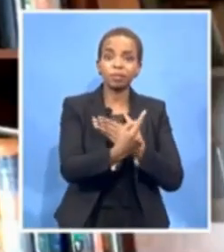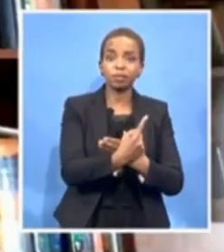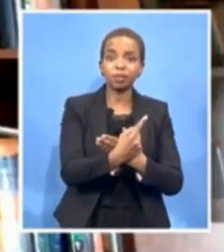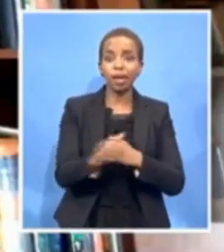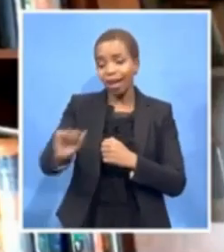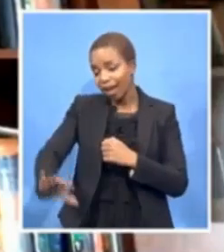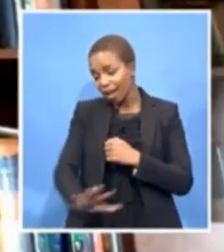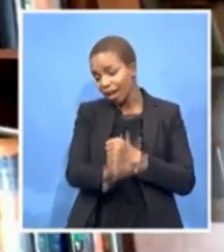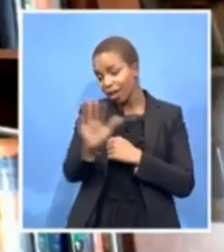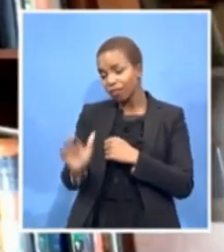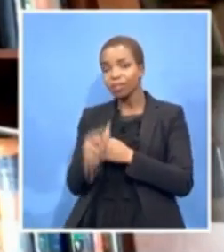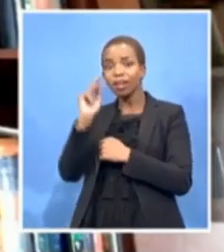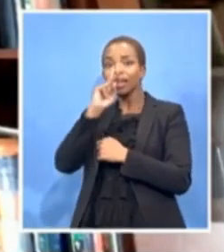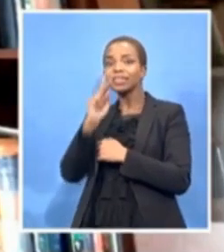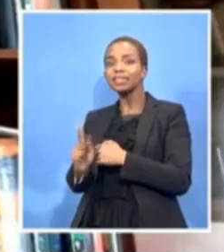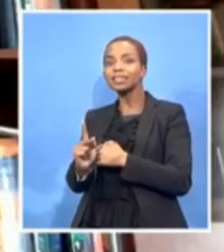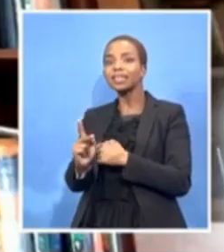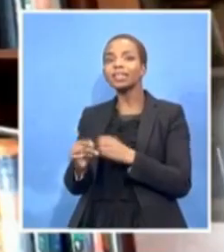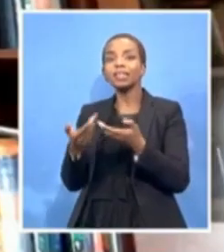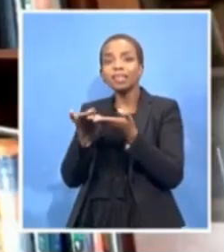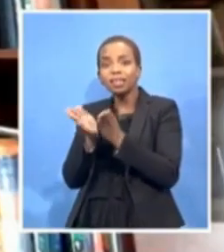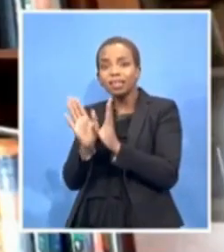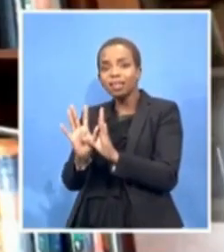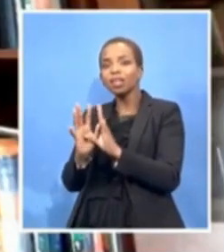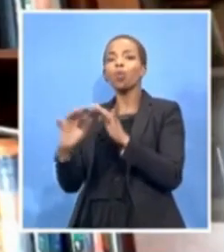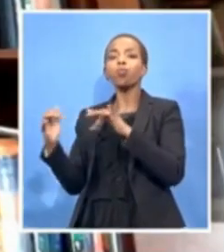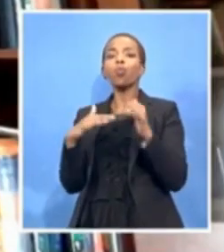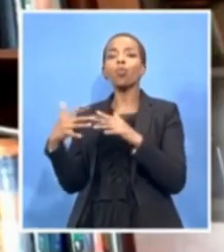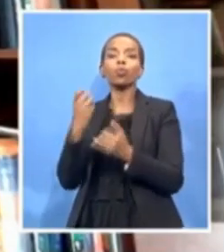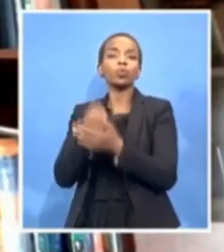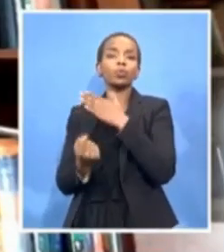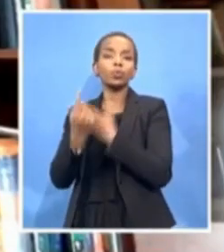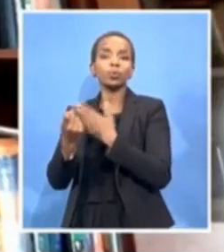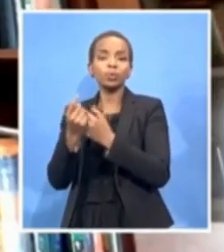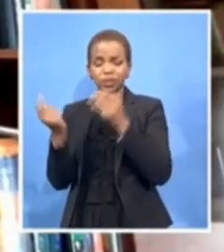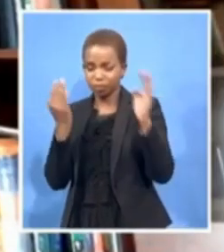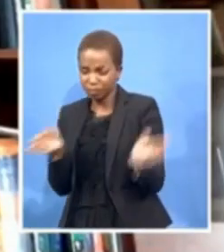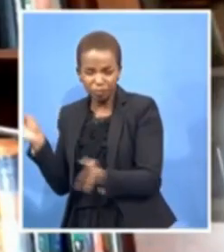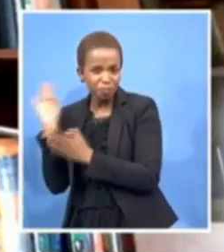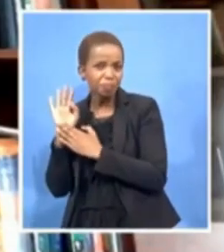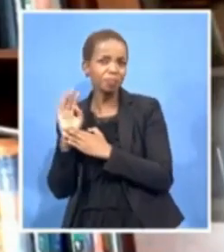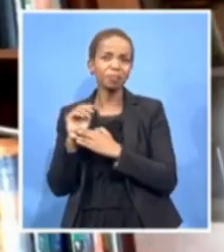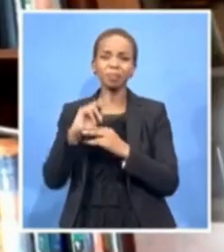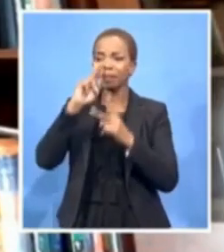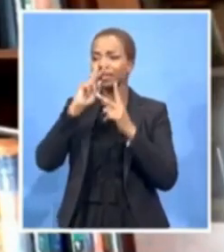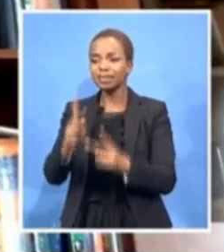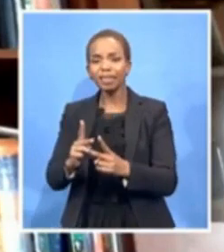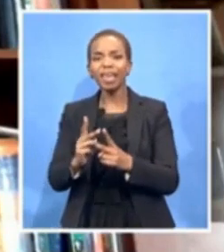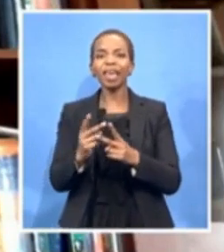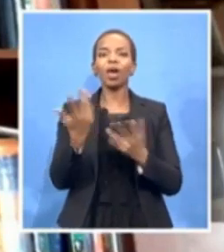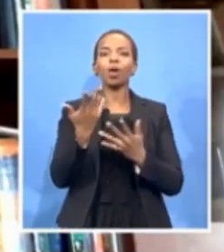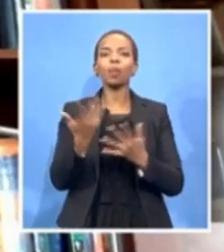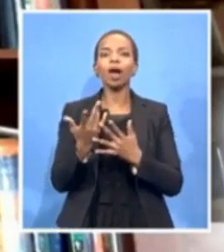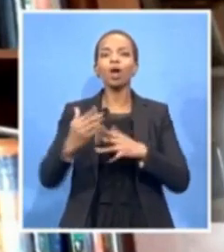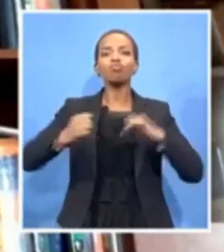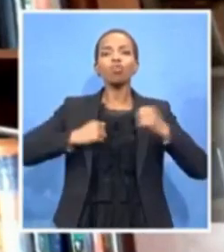seen civil wars. Africa has seen genocides in Rwanda. Africa has seen ethnic wars. Africa